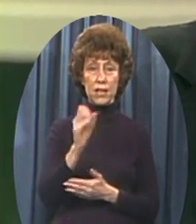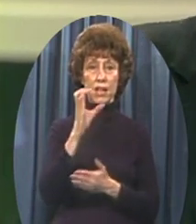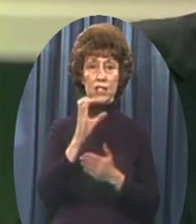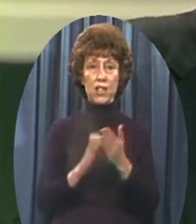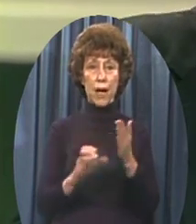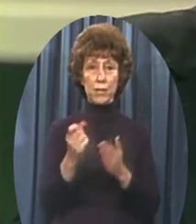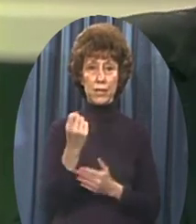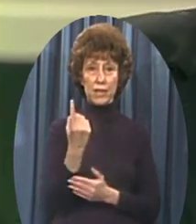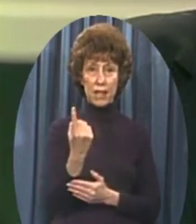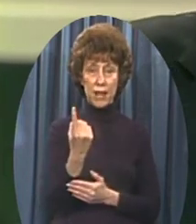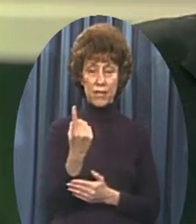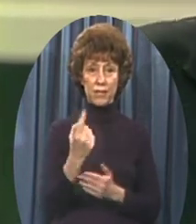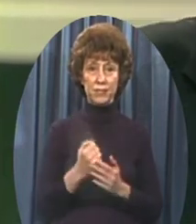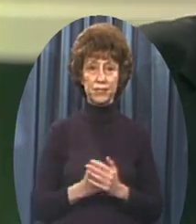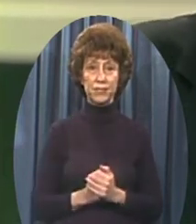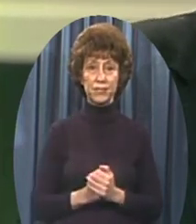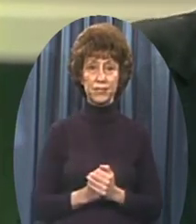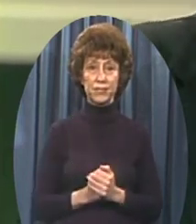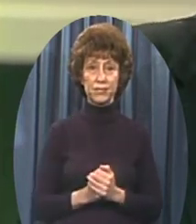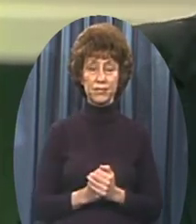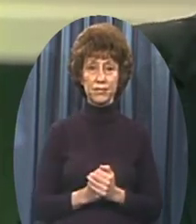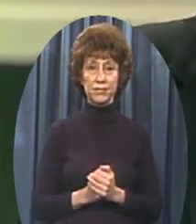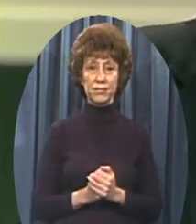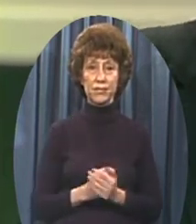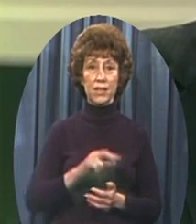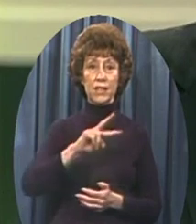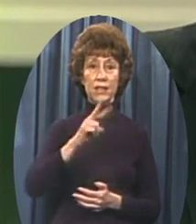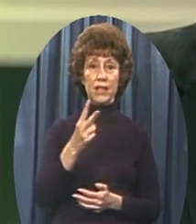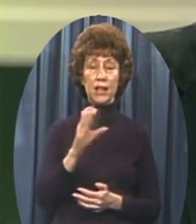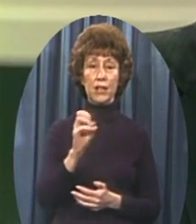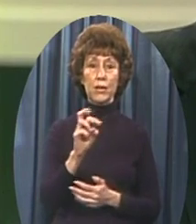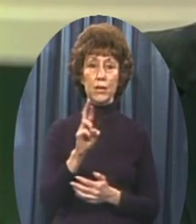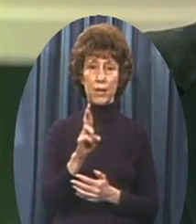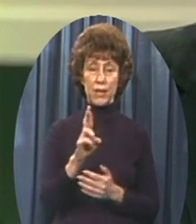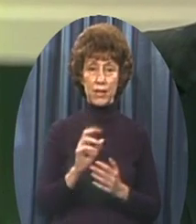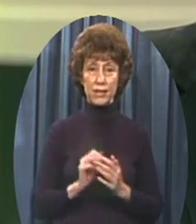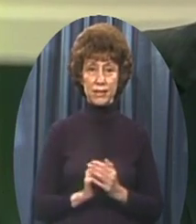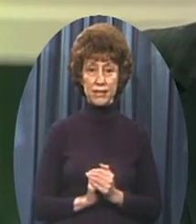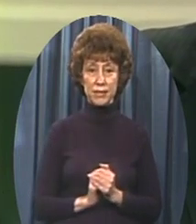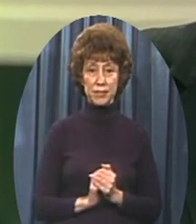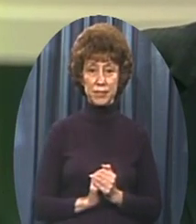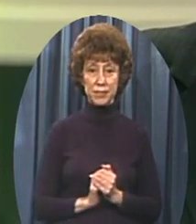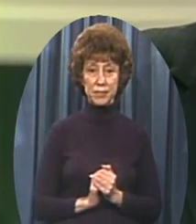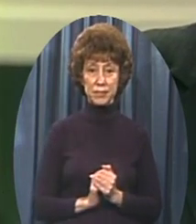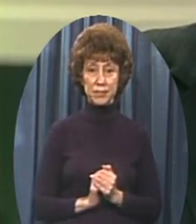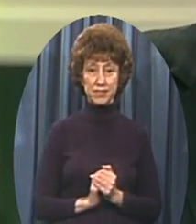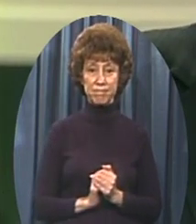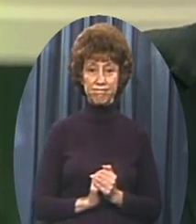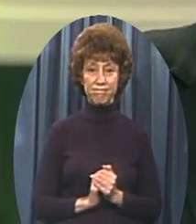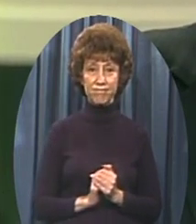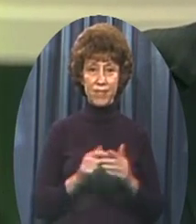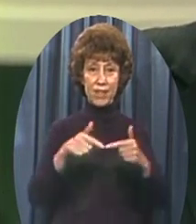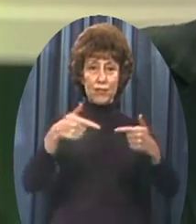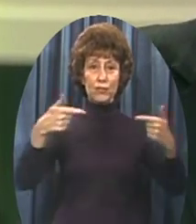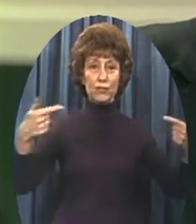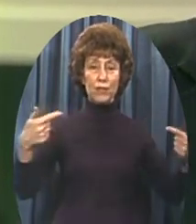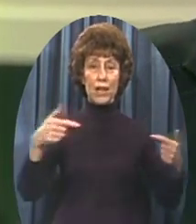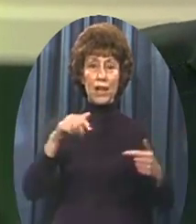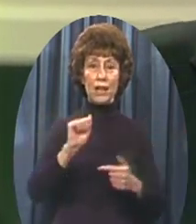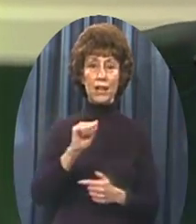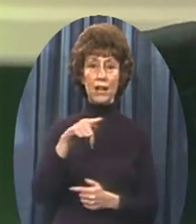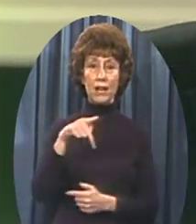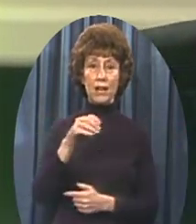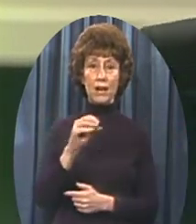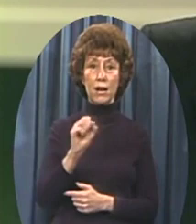page 1710 in the Faith Partner Study Bible, the great Apostle Paul, who